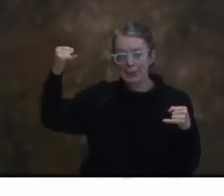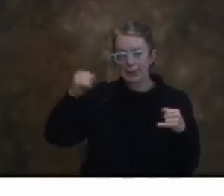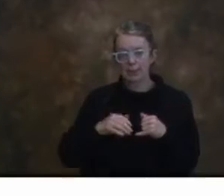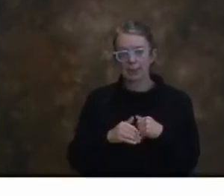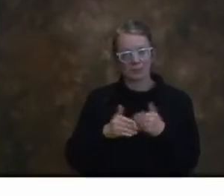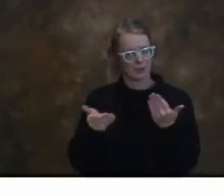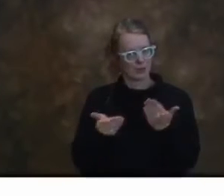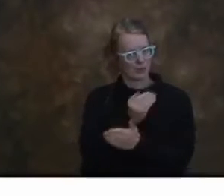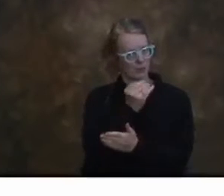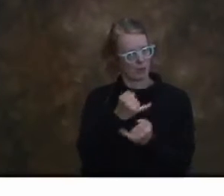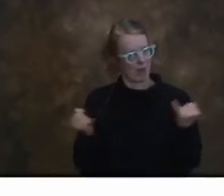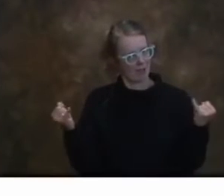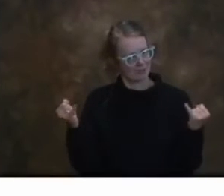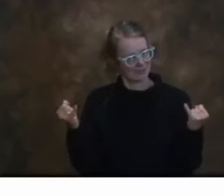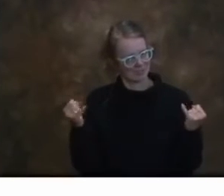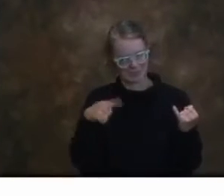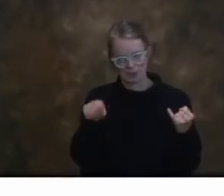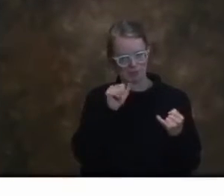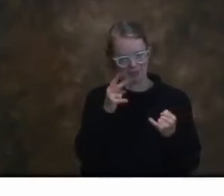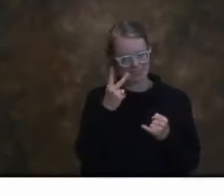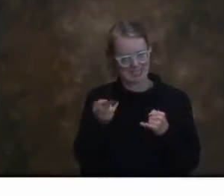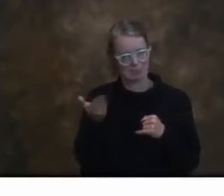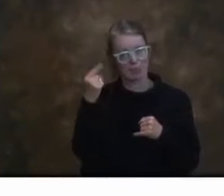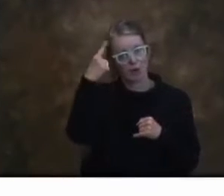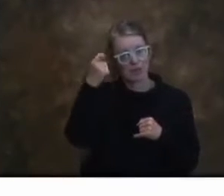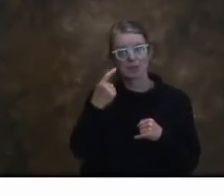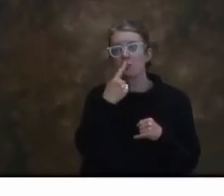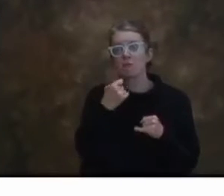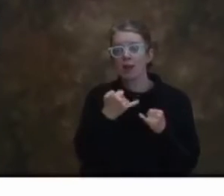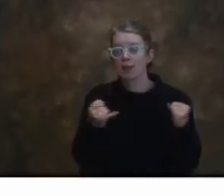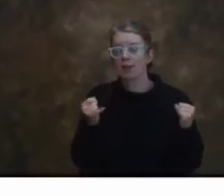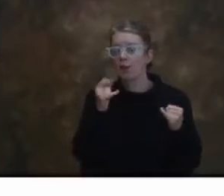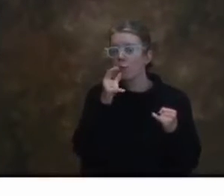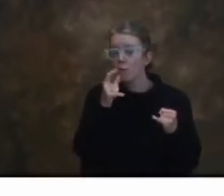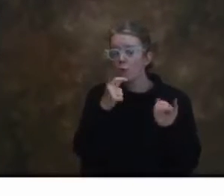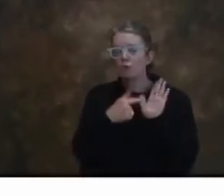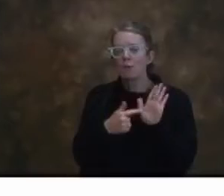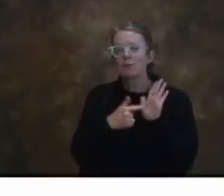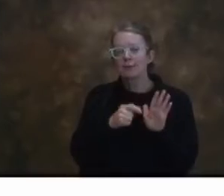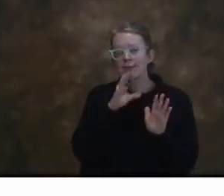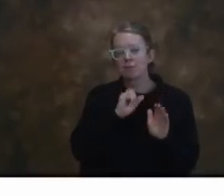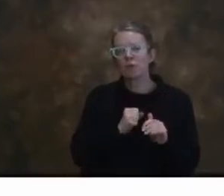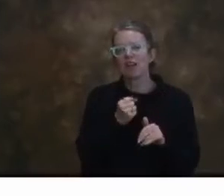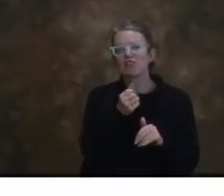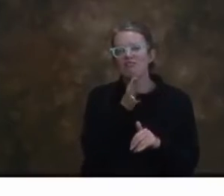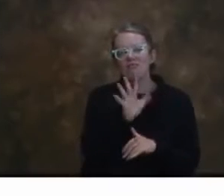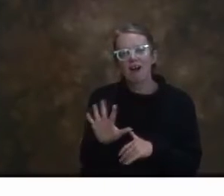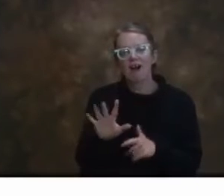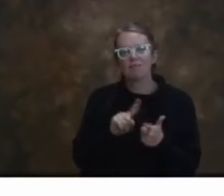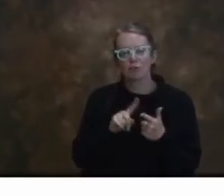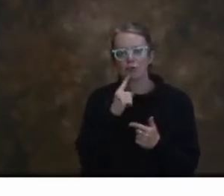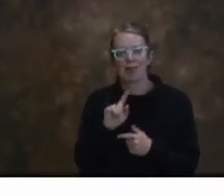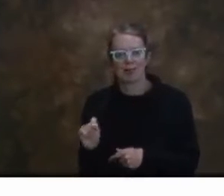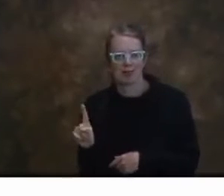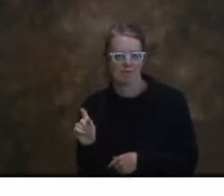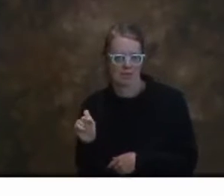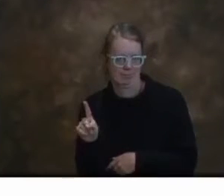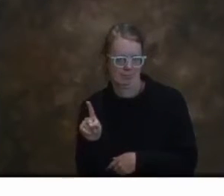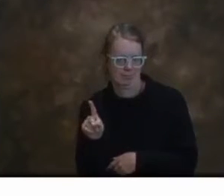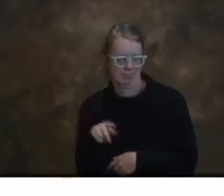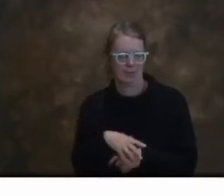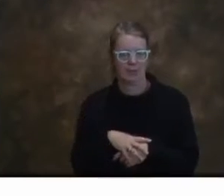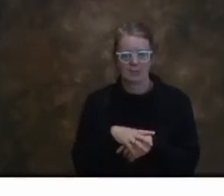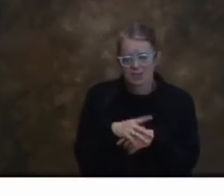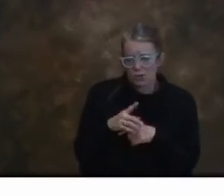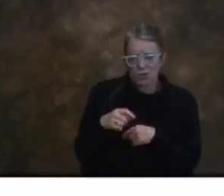seen before because that represents our 5 to 11-year-olds. And I just want to say they've been eligible for less